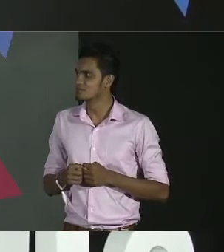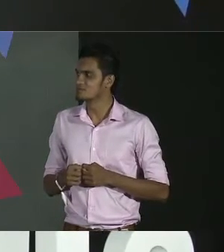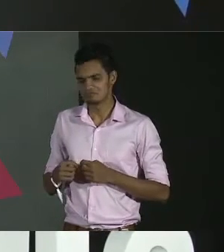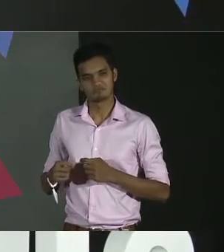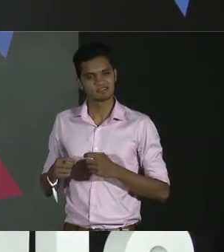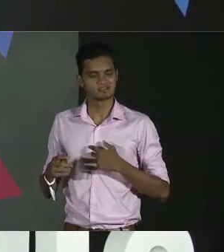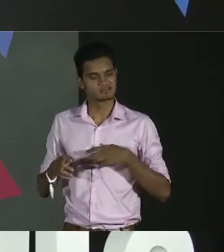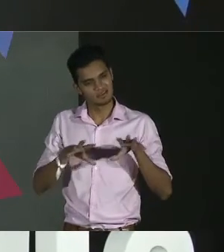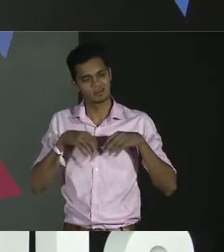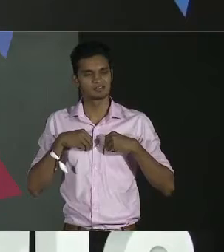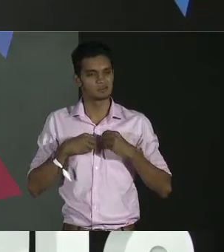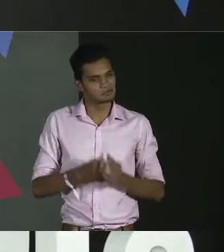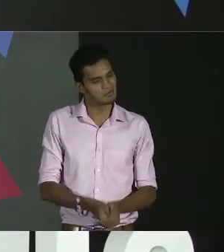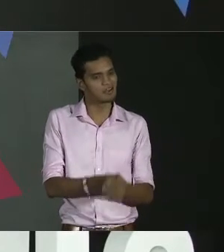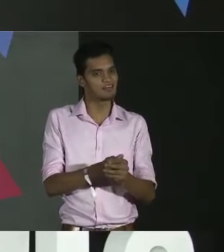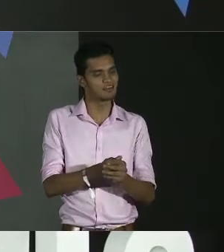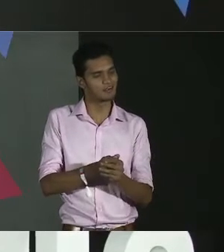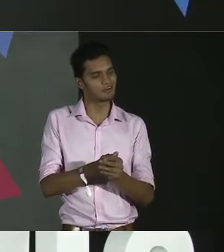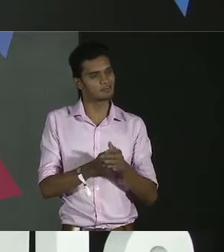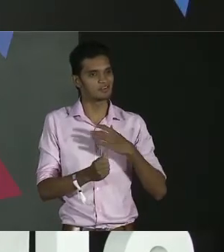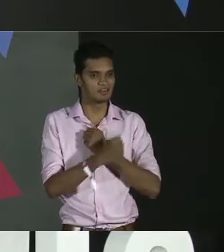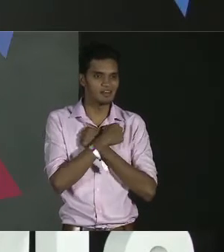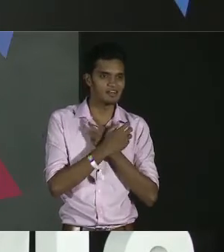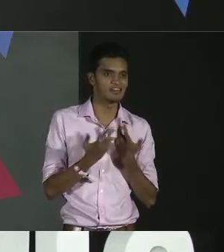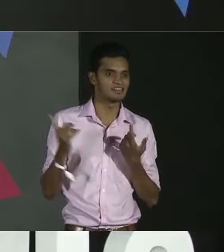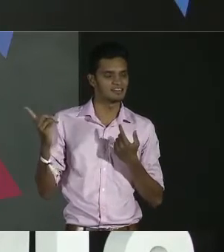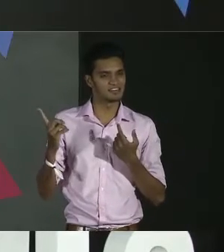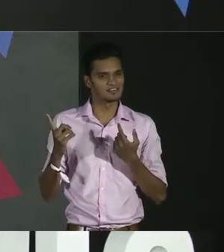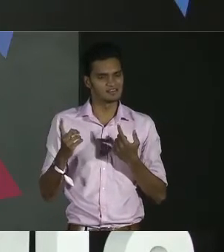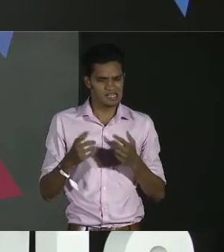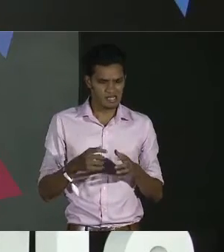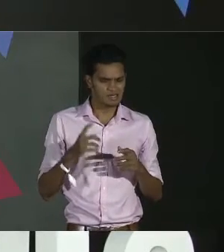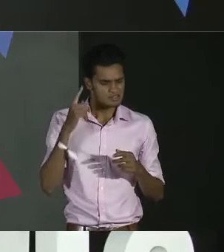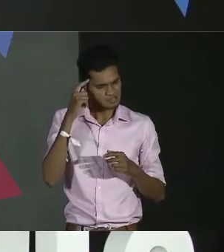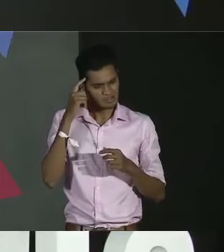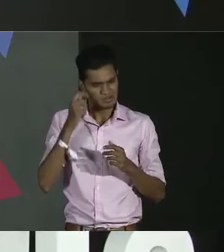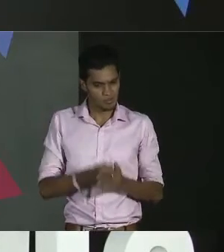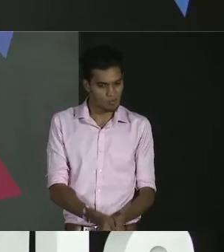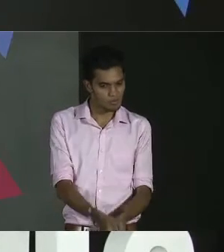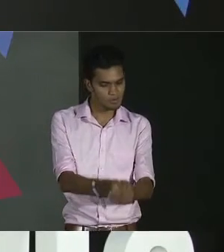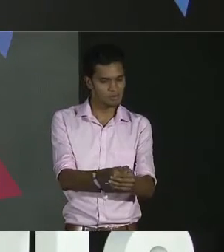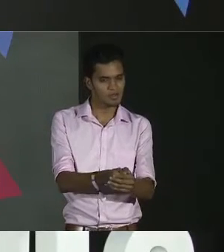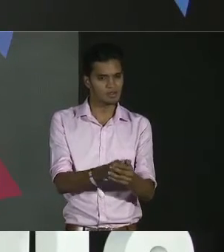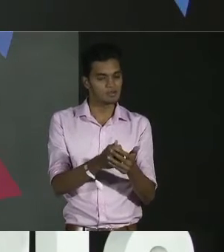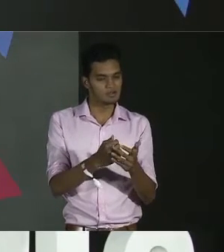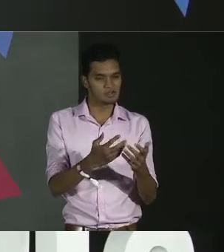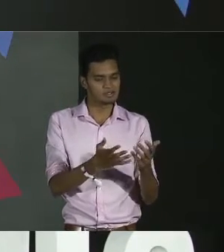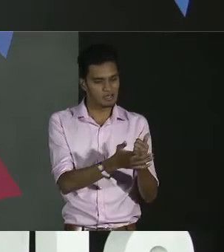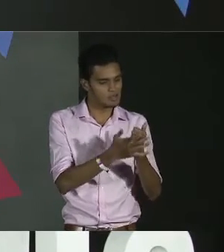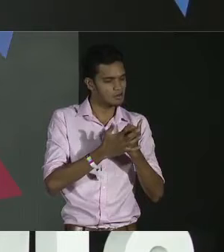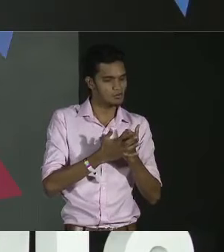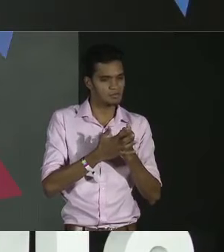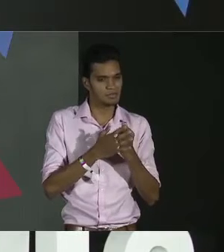did, and I loved it immediately. Sitting volleyball has given me so many things. It's given me a group